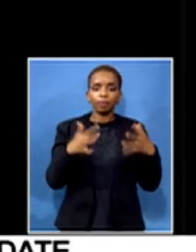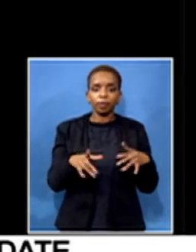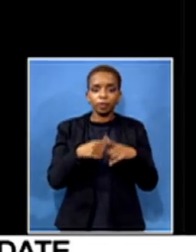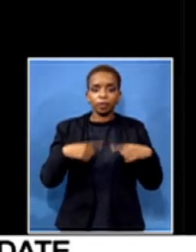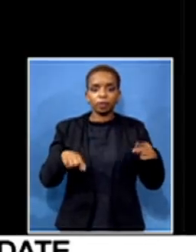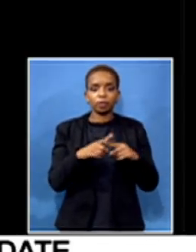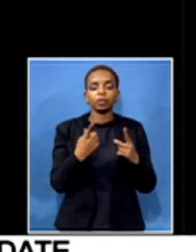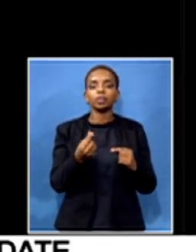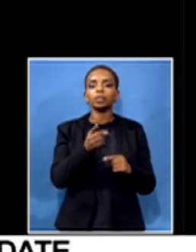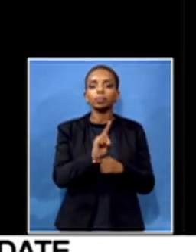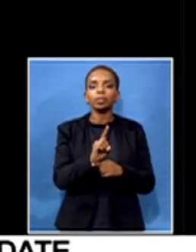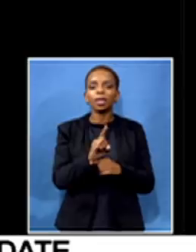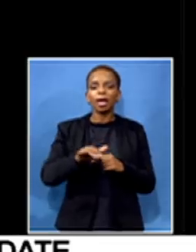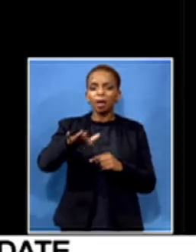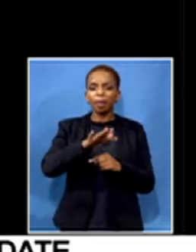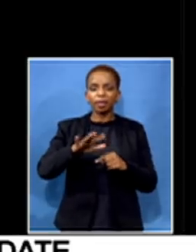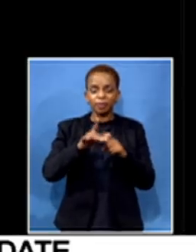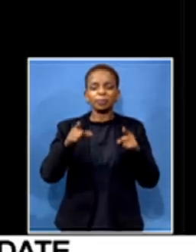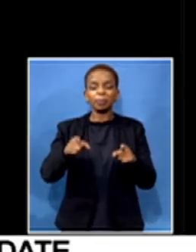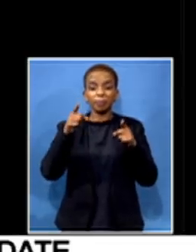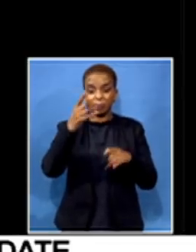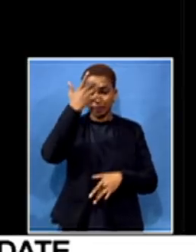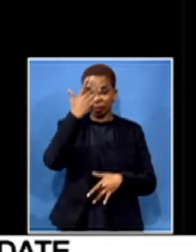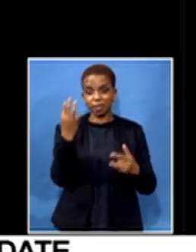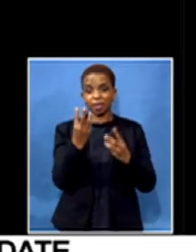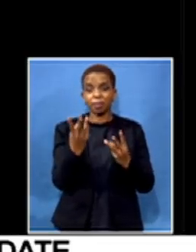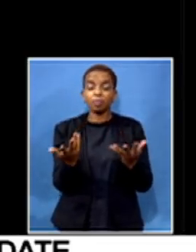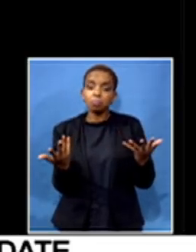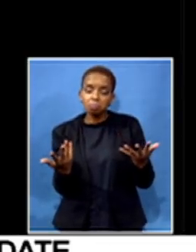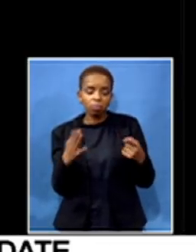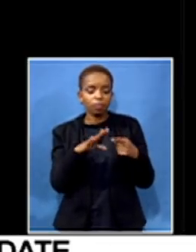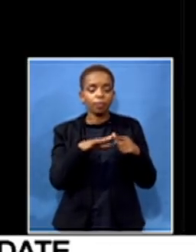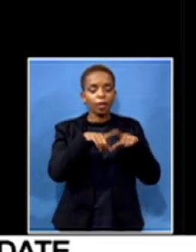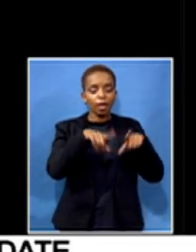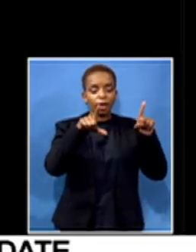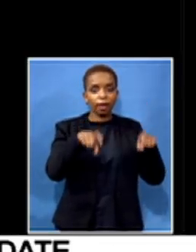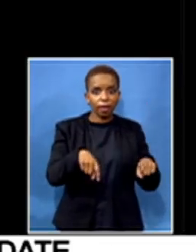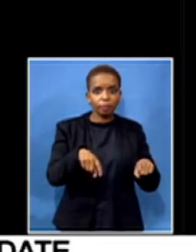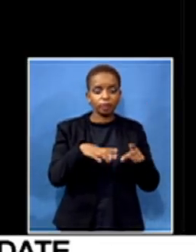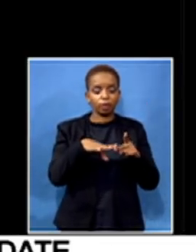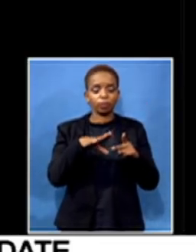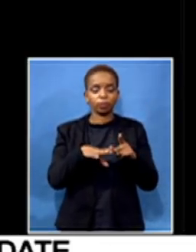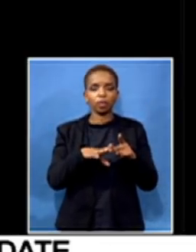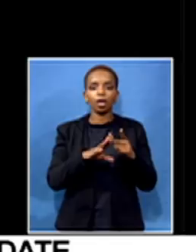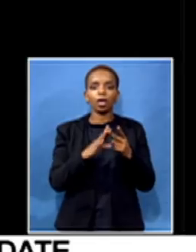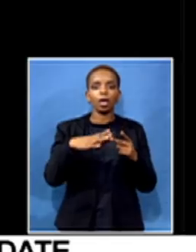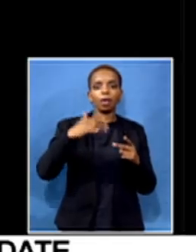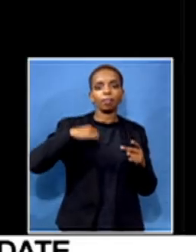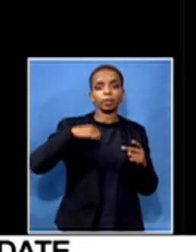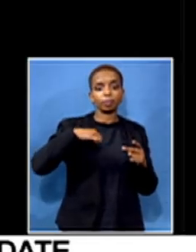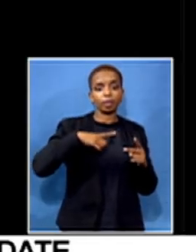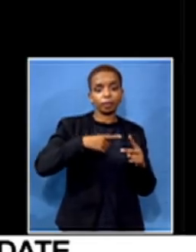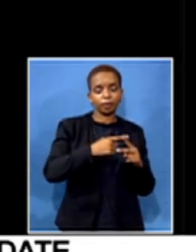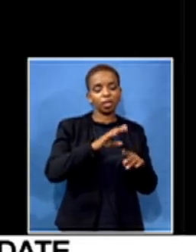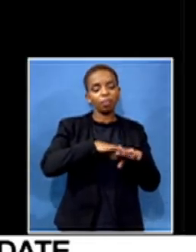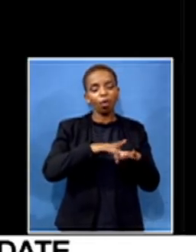is what we are implementing in Cape Town City Metro, as well as other areas nearby which are affected,